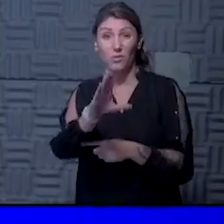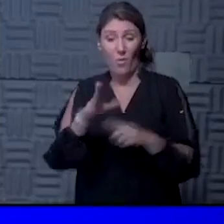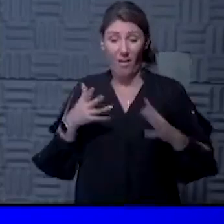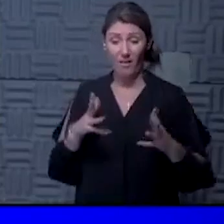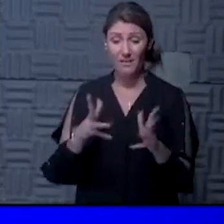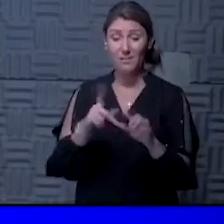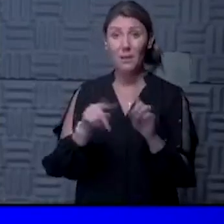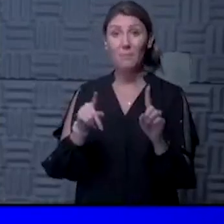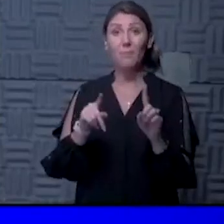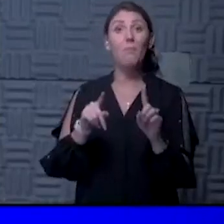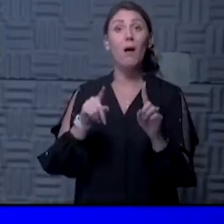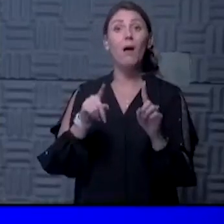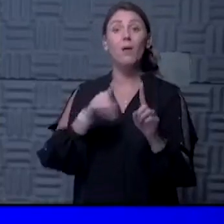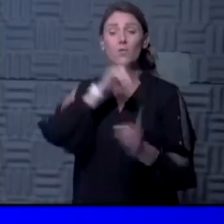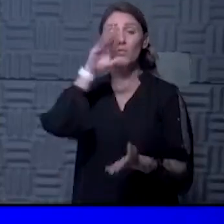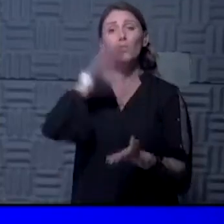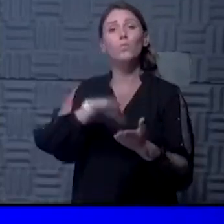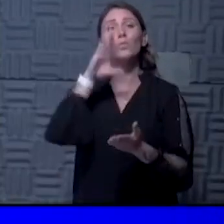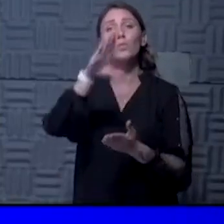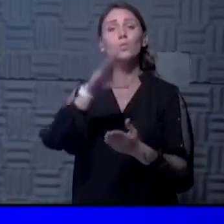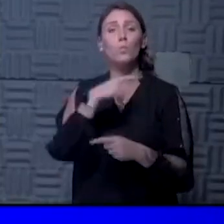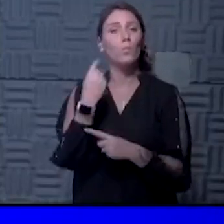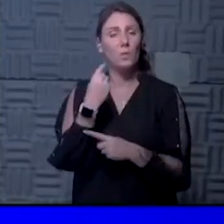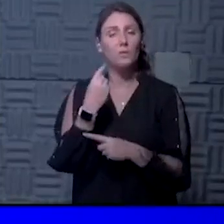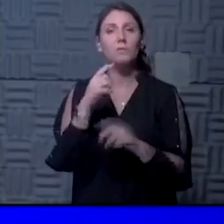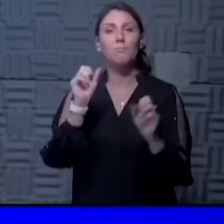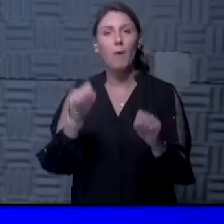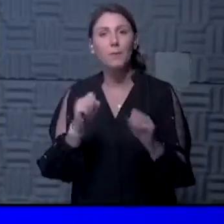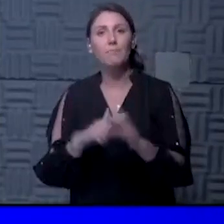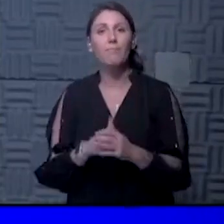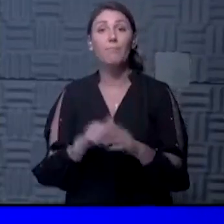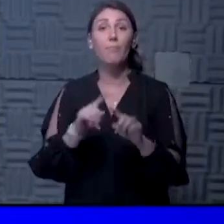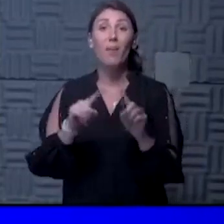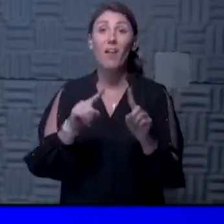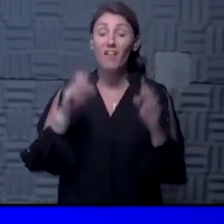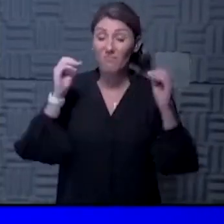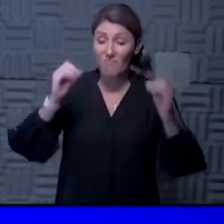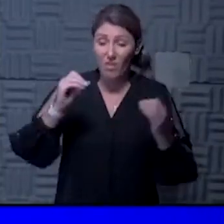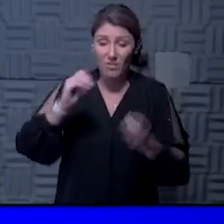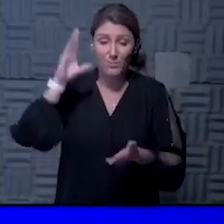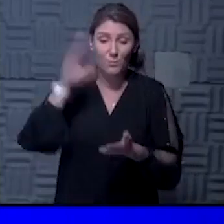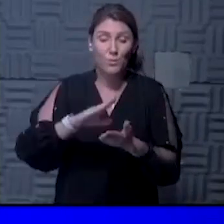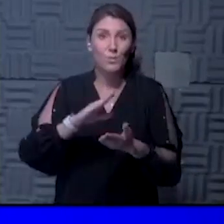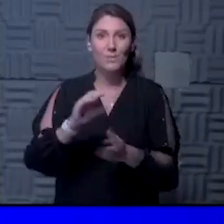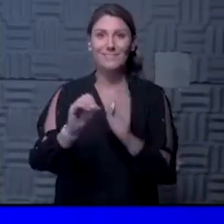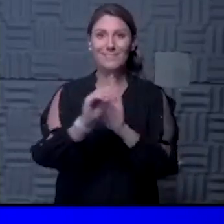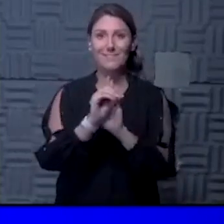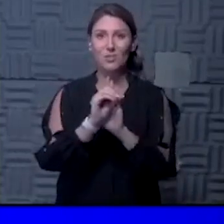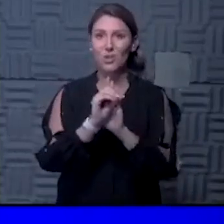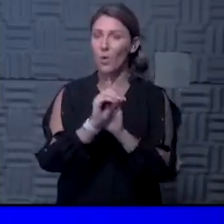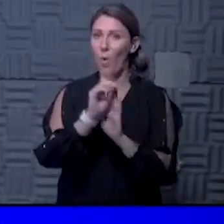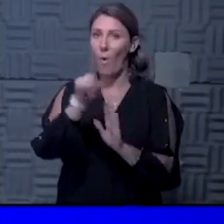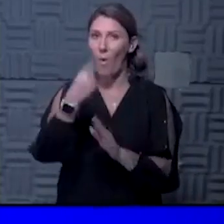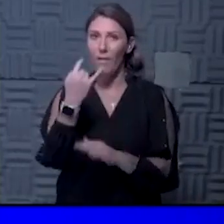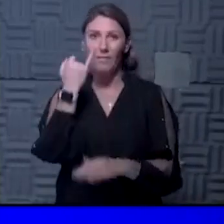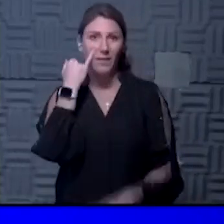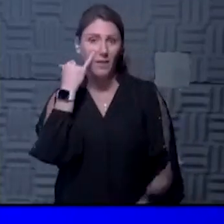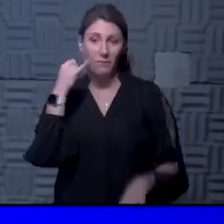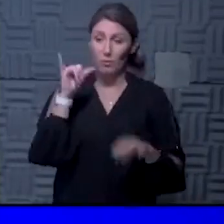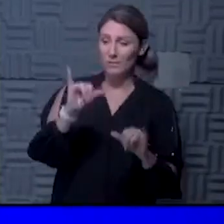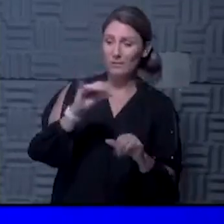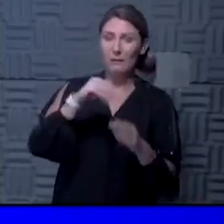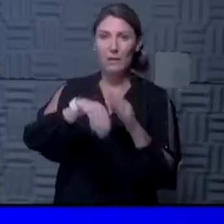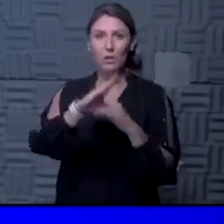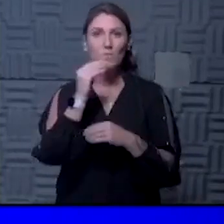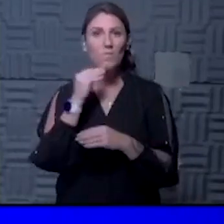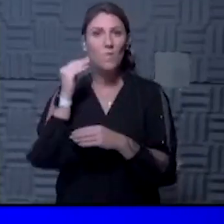those things will reduce your risk as much as you can. Nothing is reducing the risk to zero, really, unless you're just staying inside your